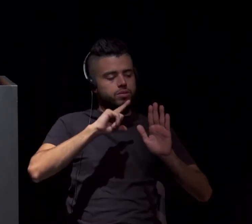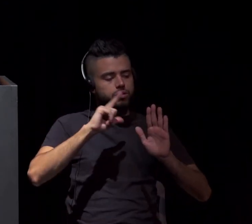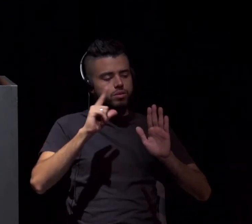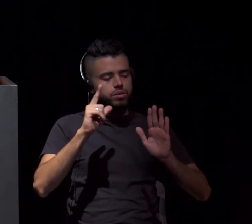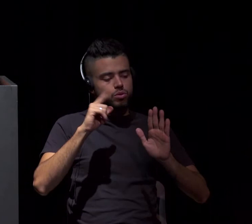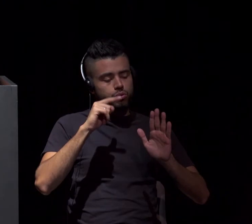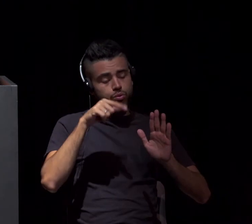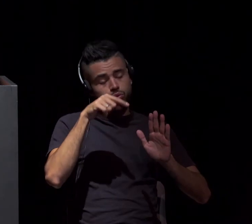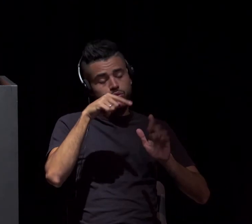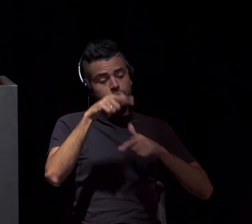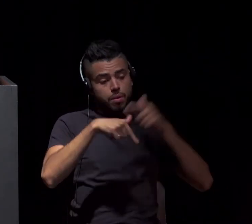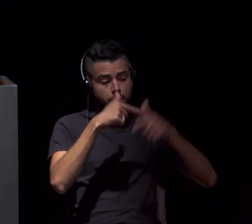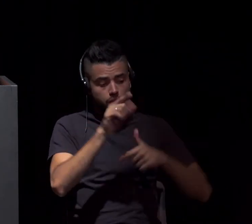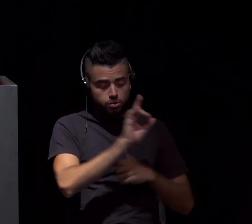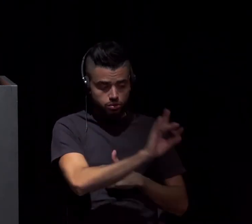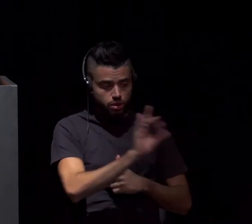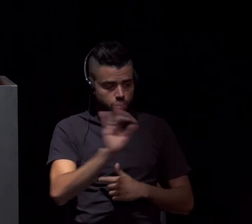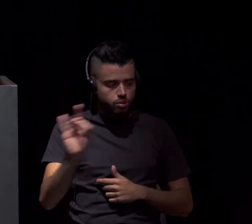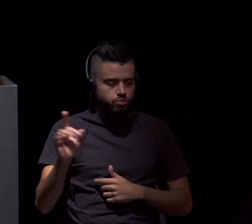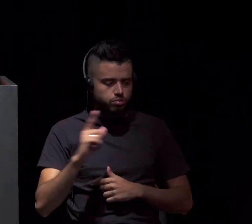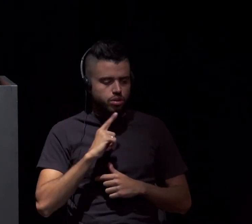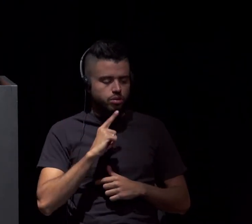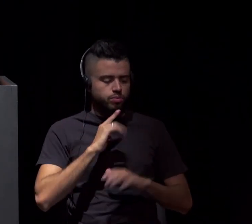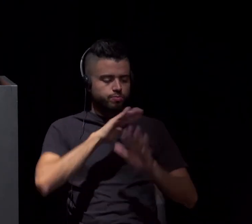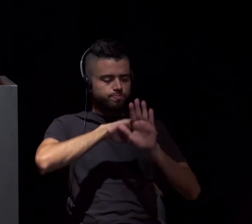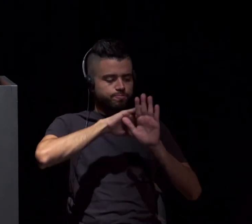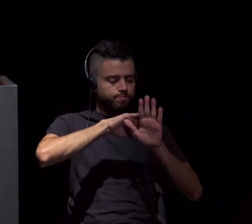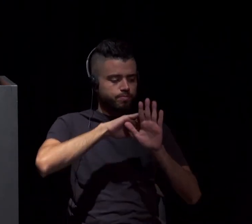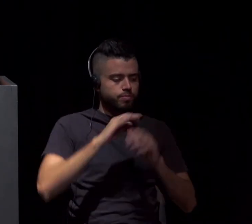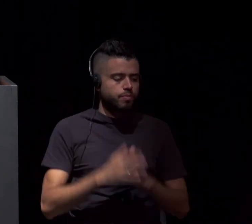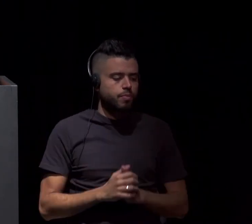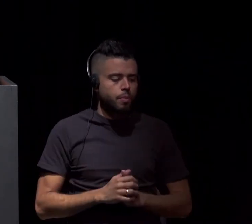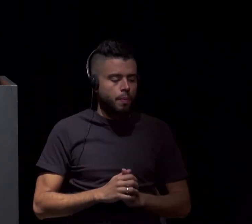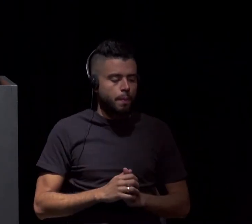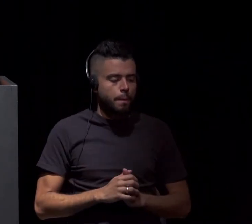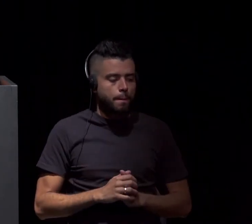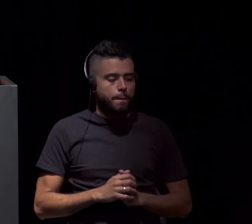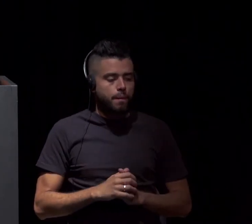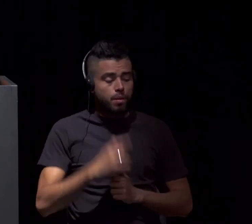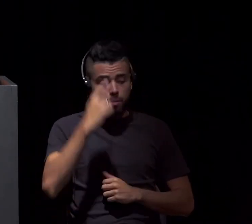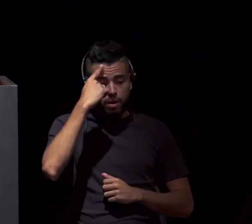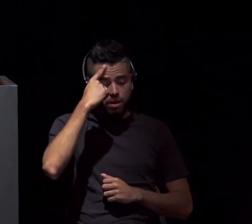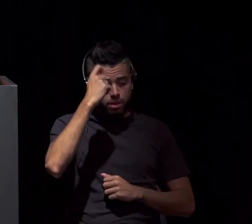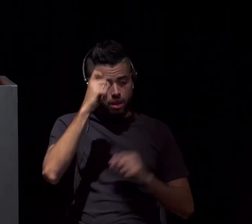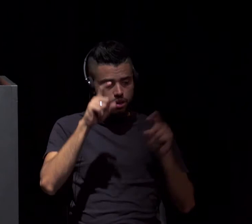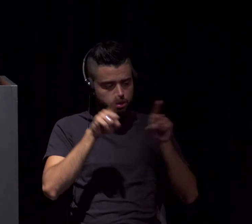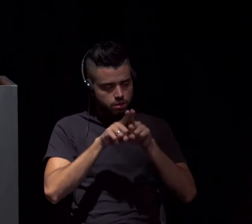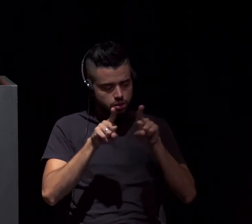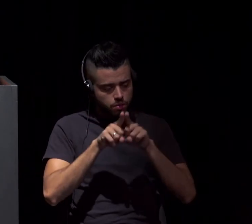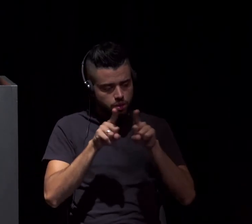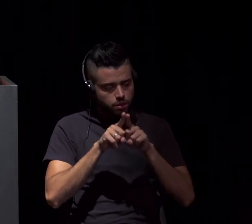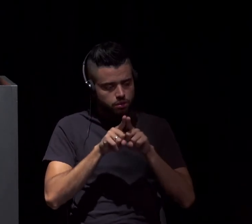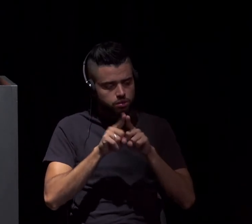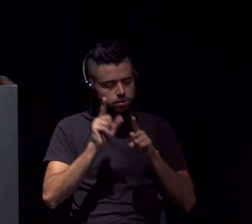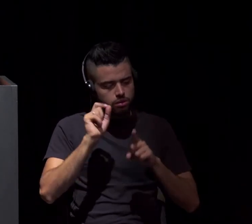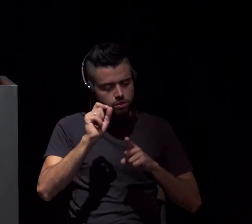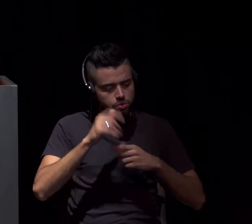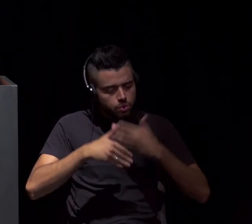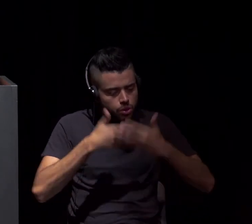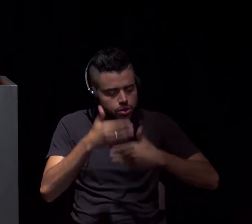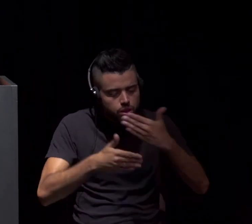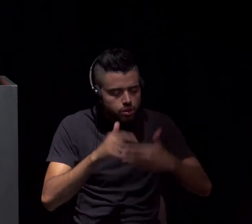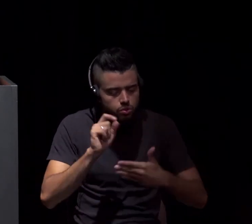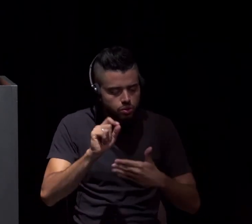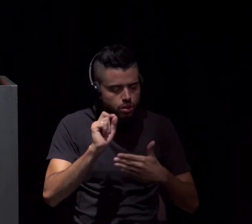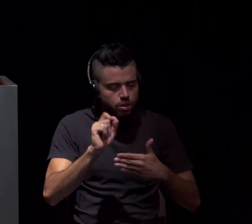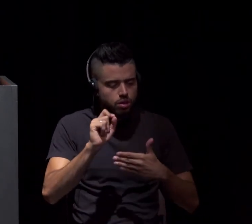Another idea behind this always already other time-space continuum is that the processional is also